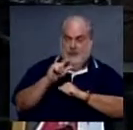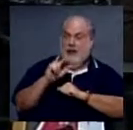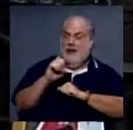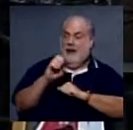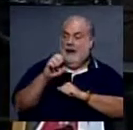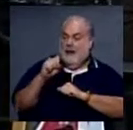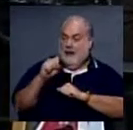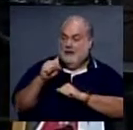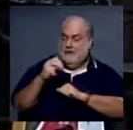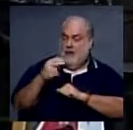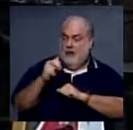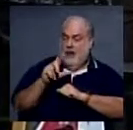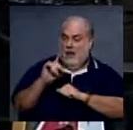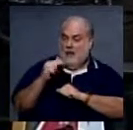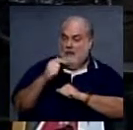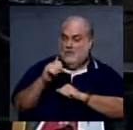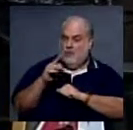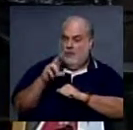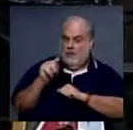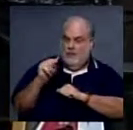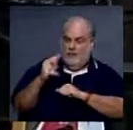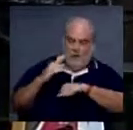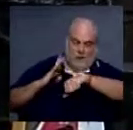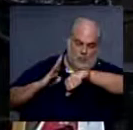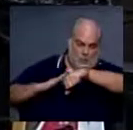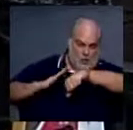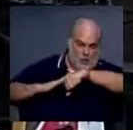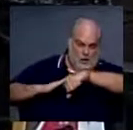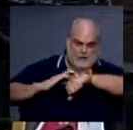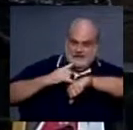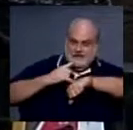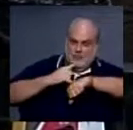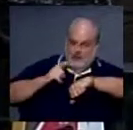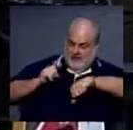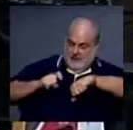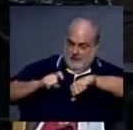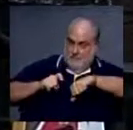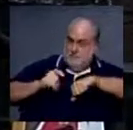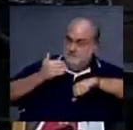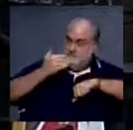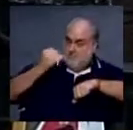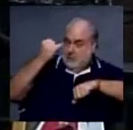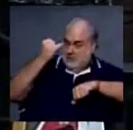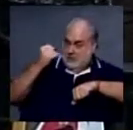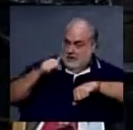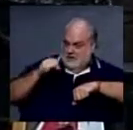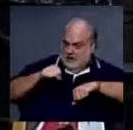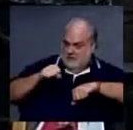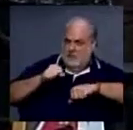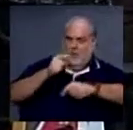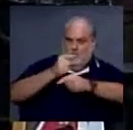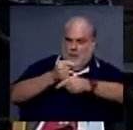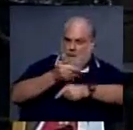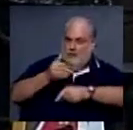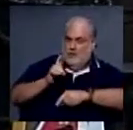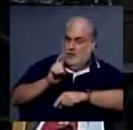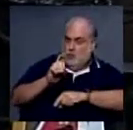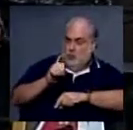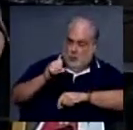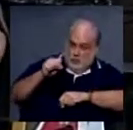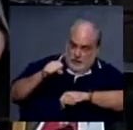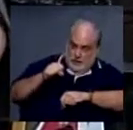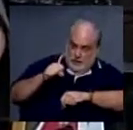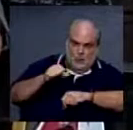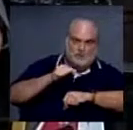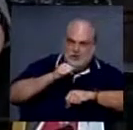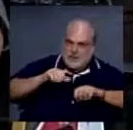to do this, that it is a great idea. And it is the right thing to do. We're just not doing